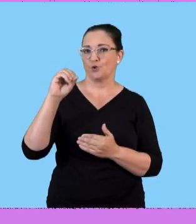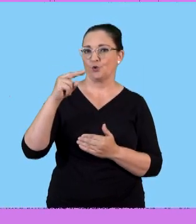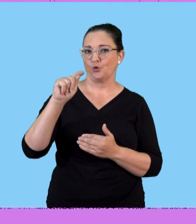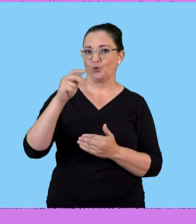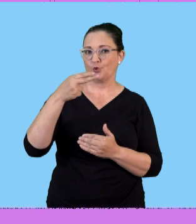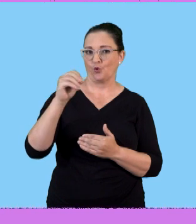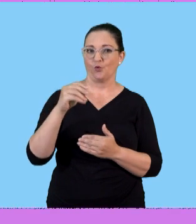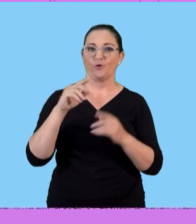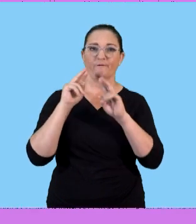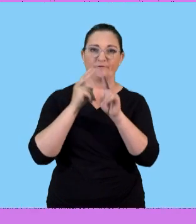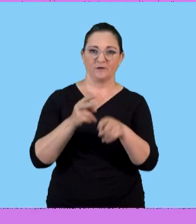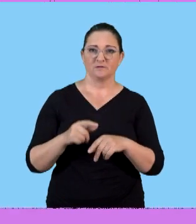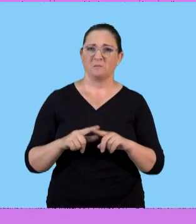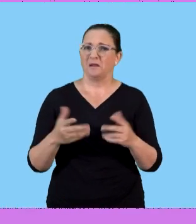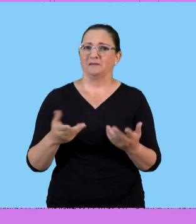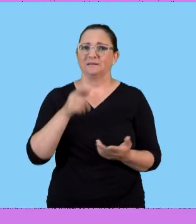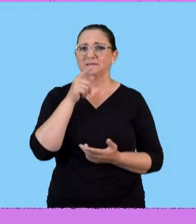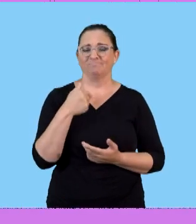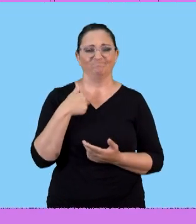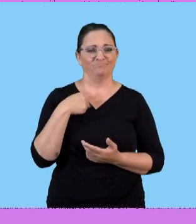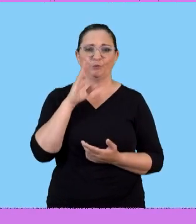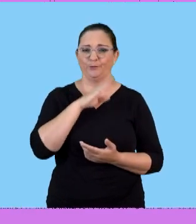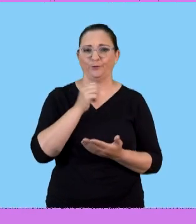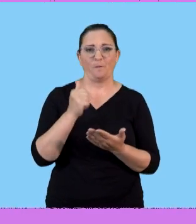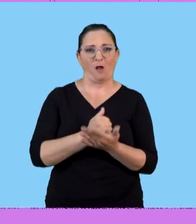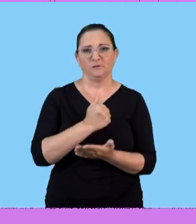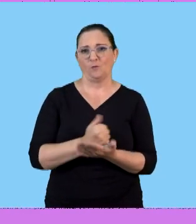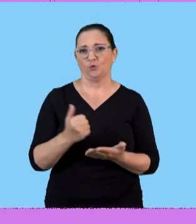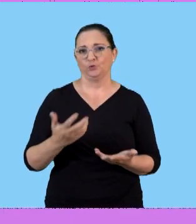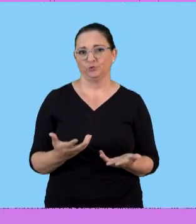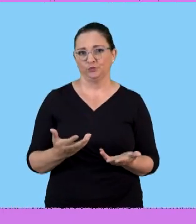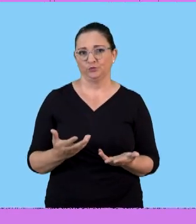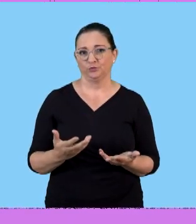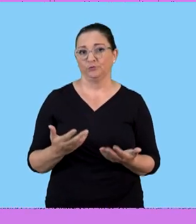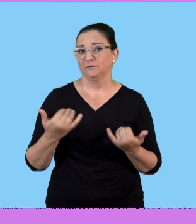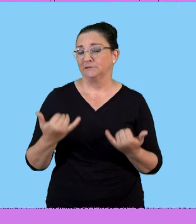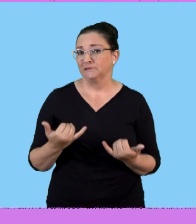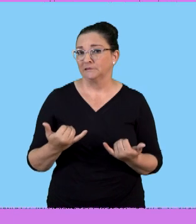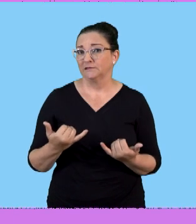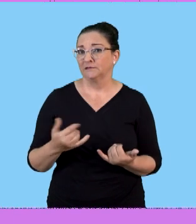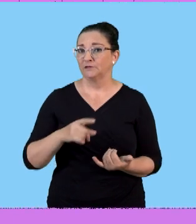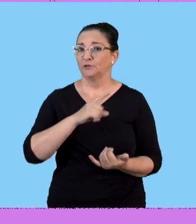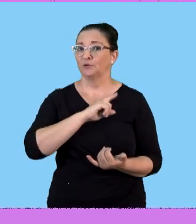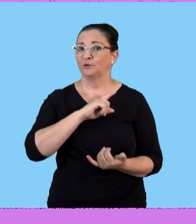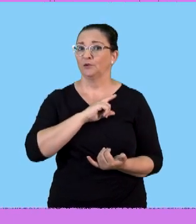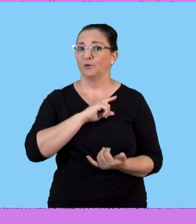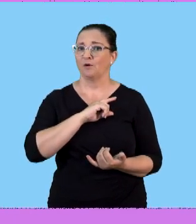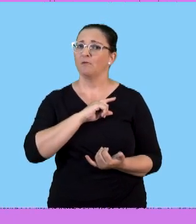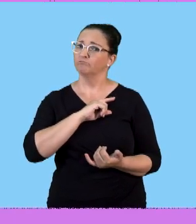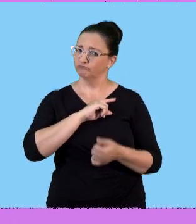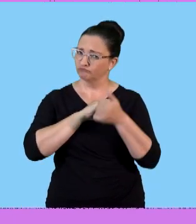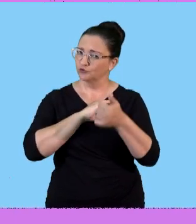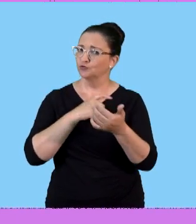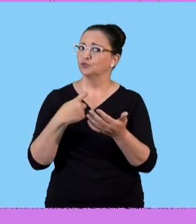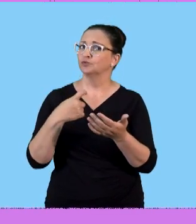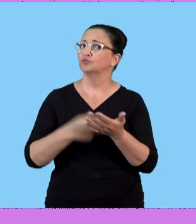Okay, Eric responded that he does not have a passport. So the question, why is Eric's response